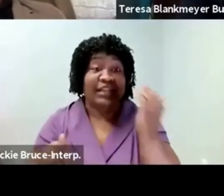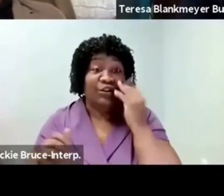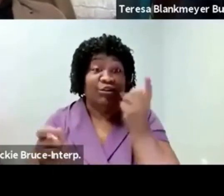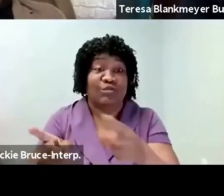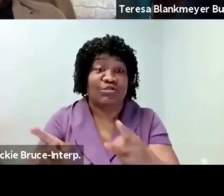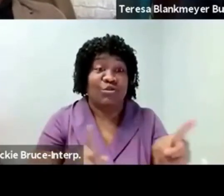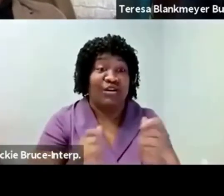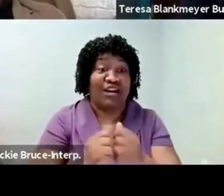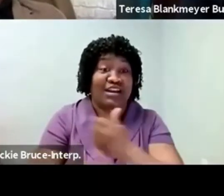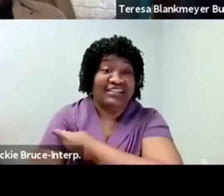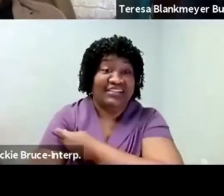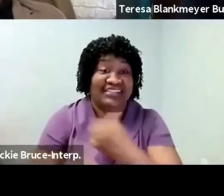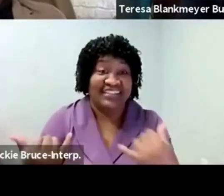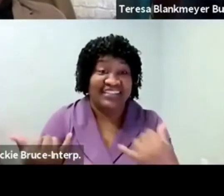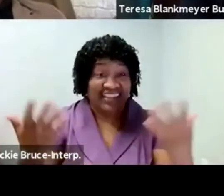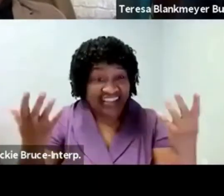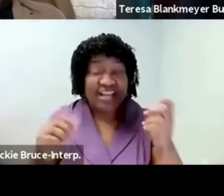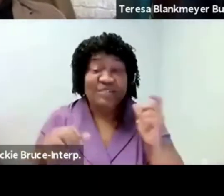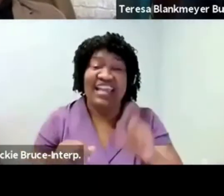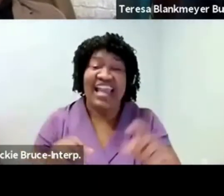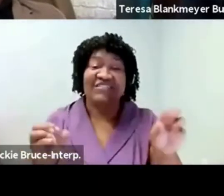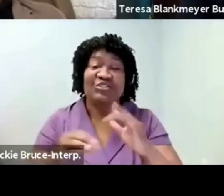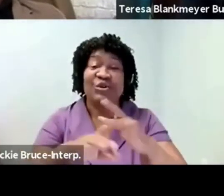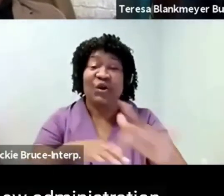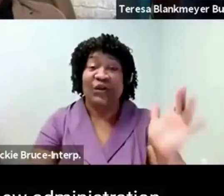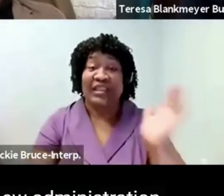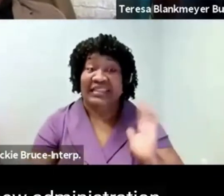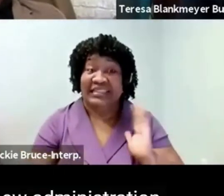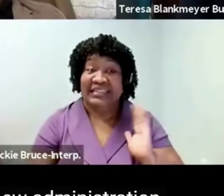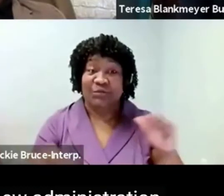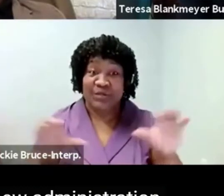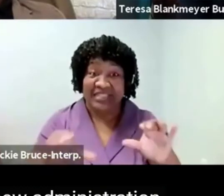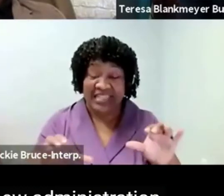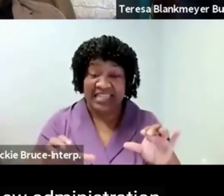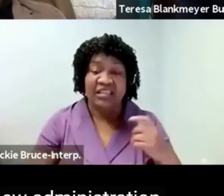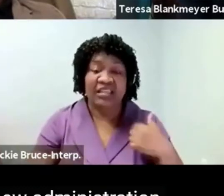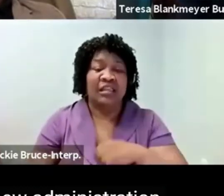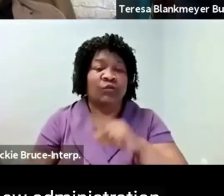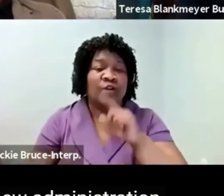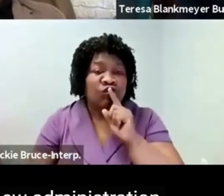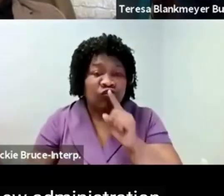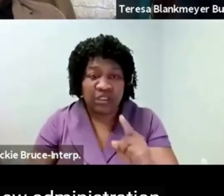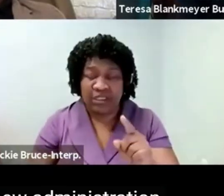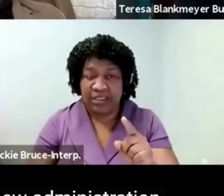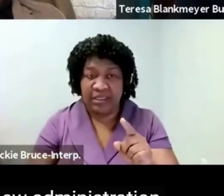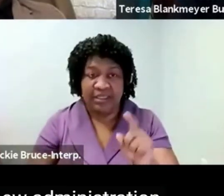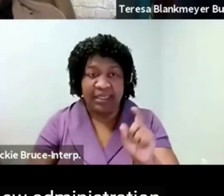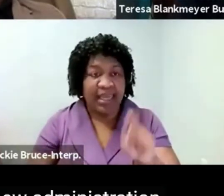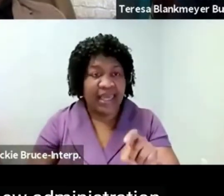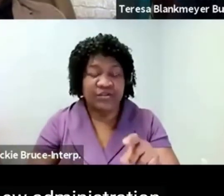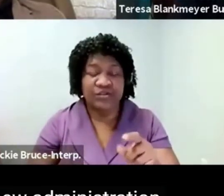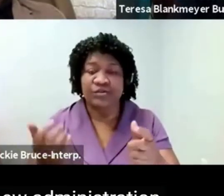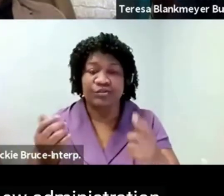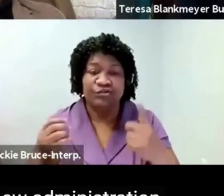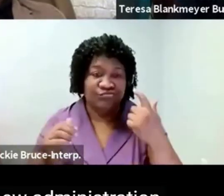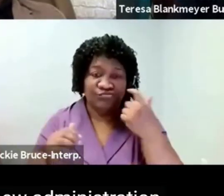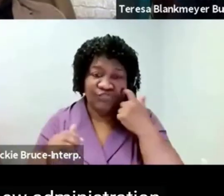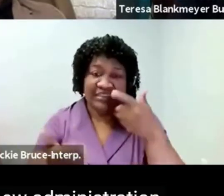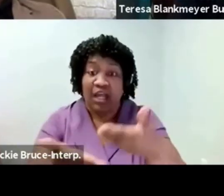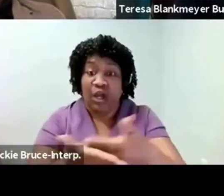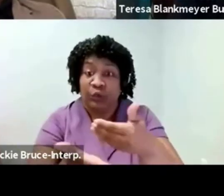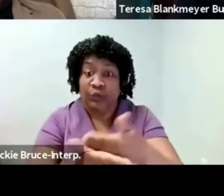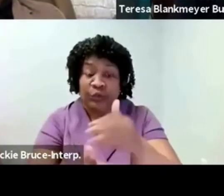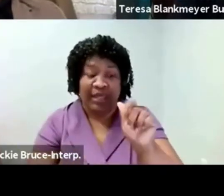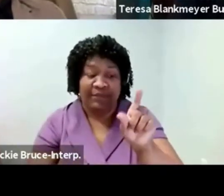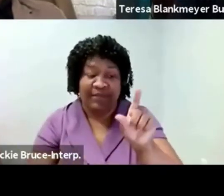on. What we had to do very early on was really, our recently new administration at the